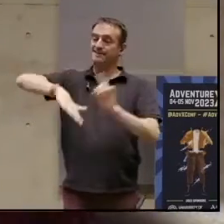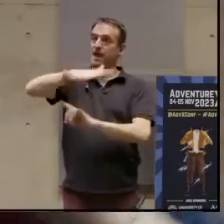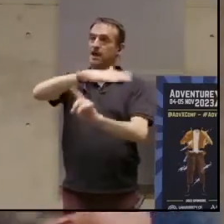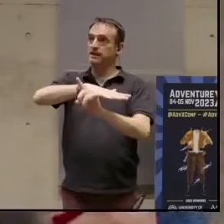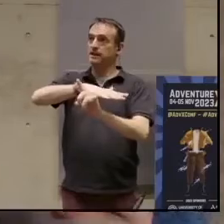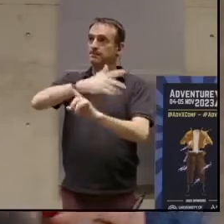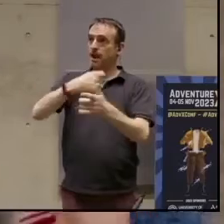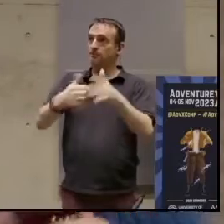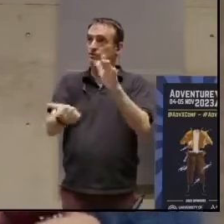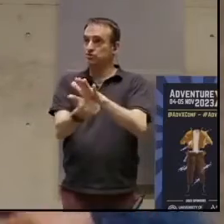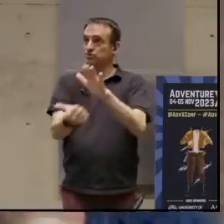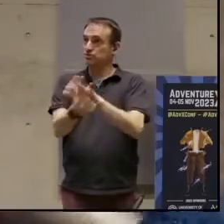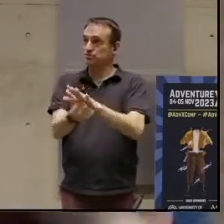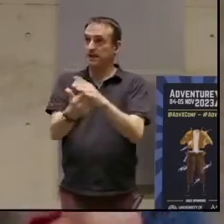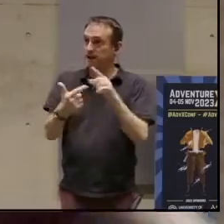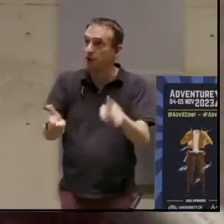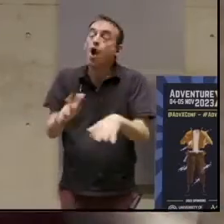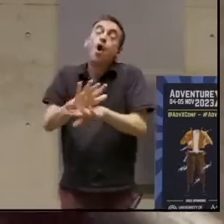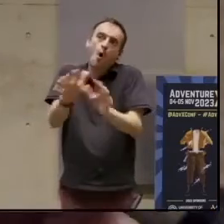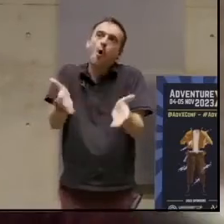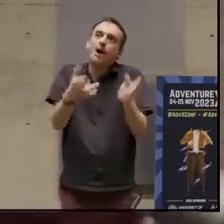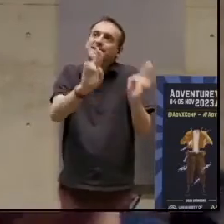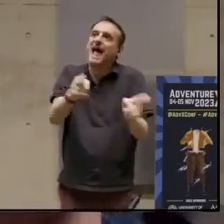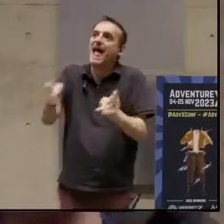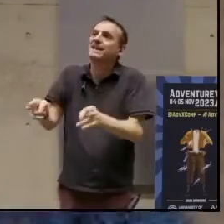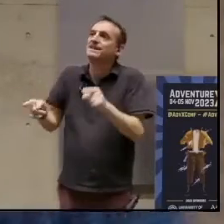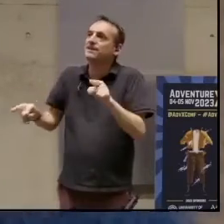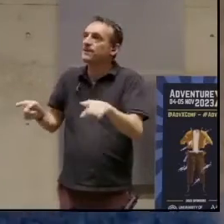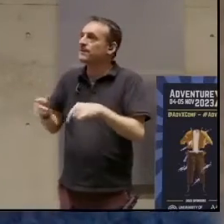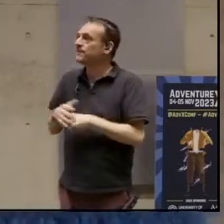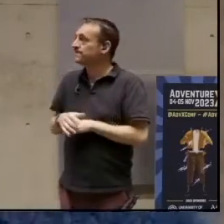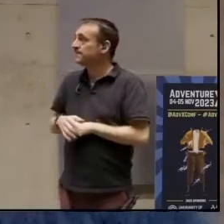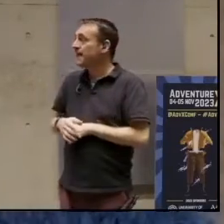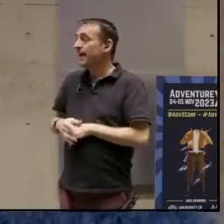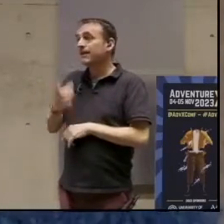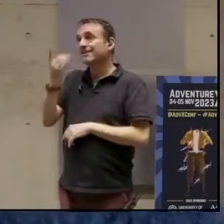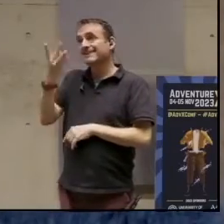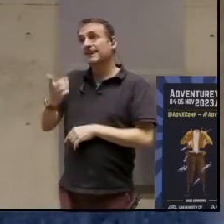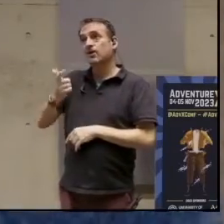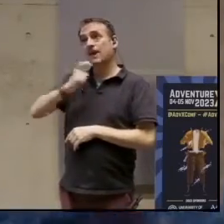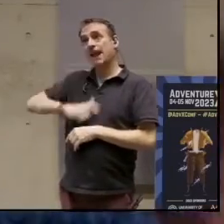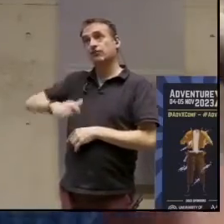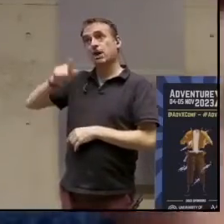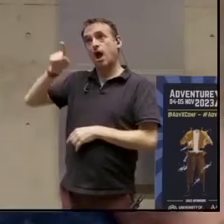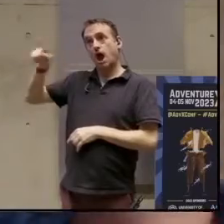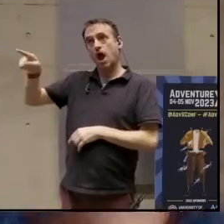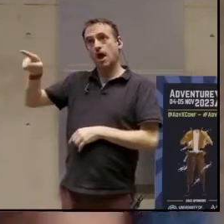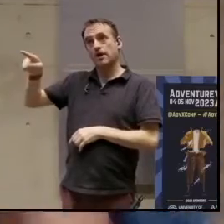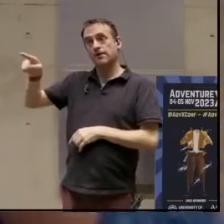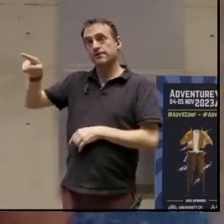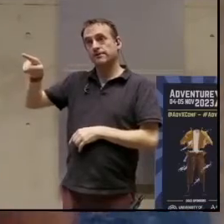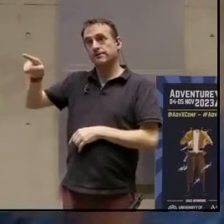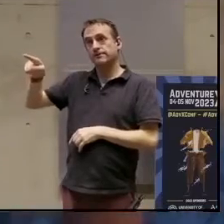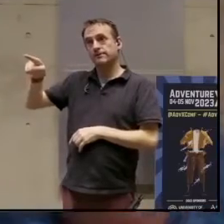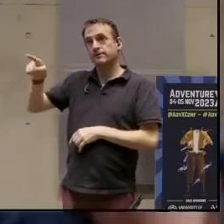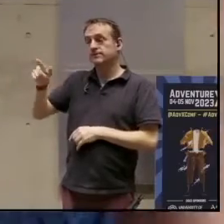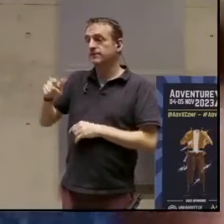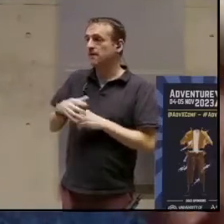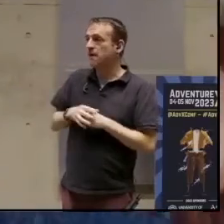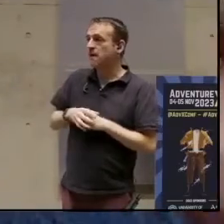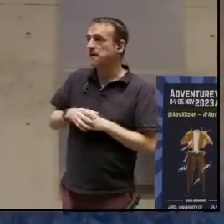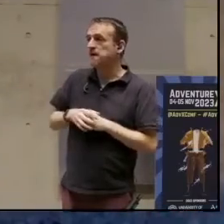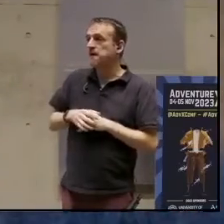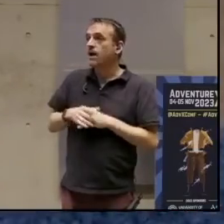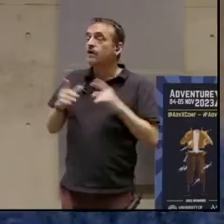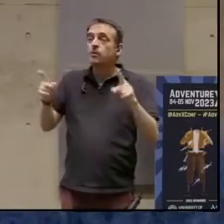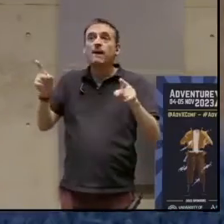fucking dead. Everybody, what happens to the mentor character? Dead. What happens to their, it's usually white male's